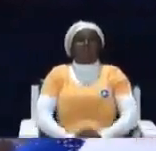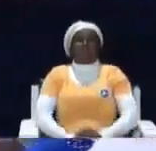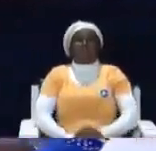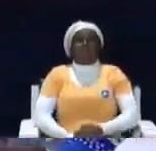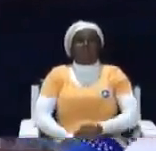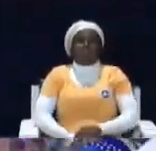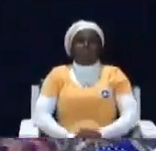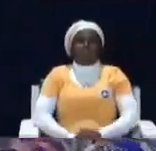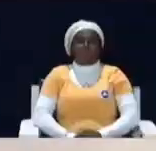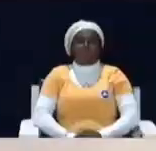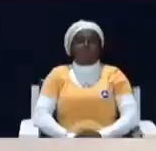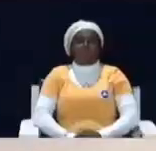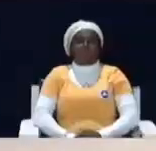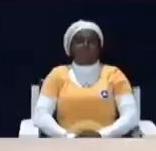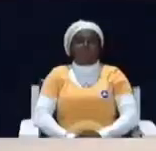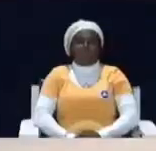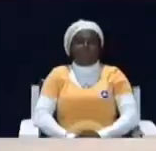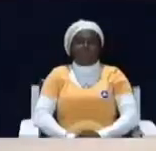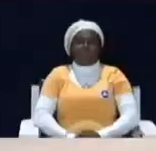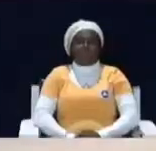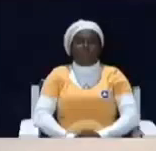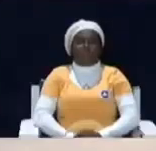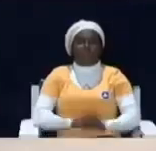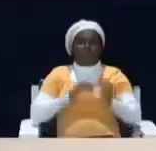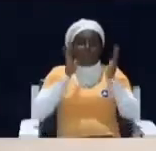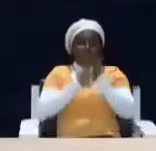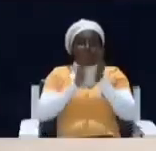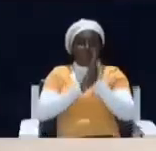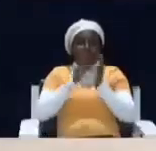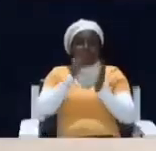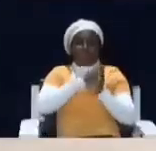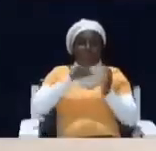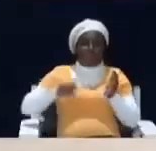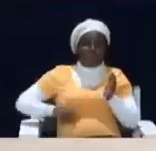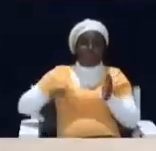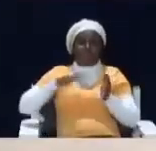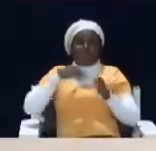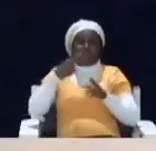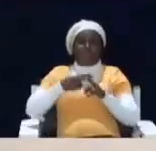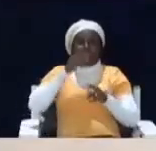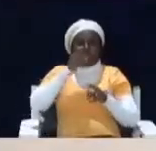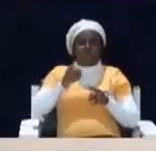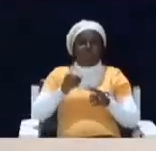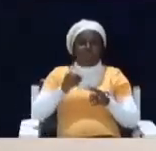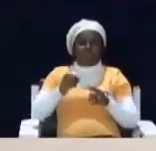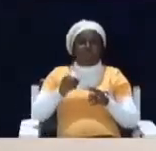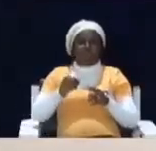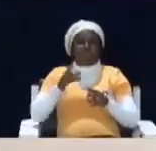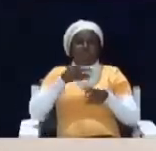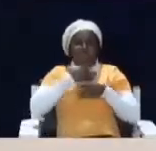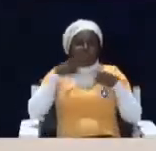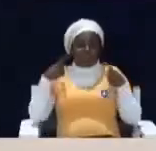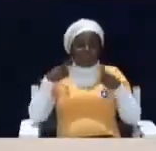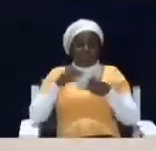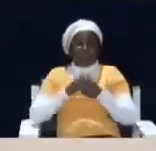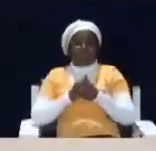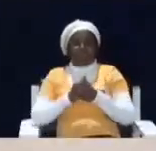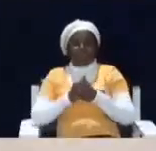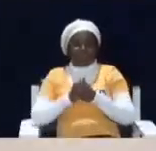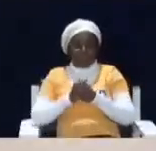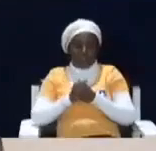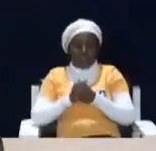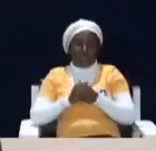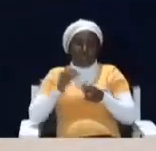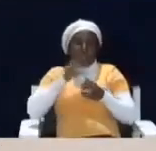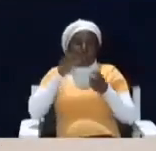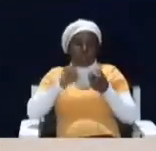Praise the Lord. My name is Dickiness Bolade Bankole from LP22. I want to testify